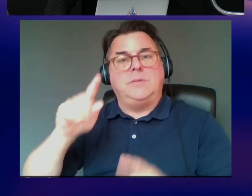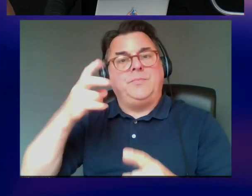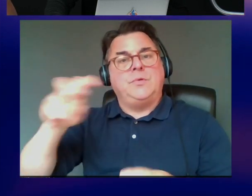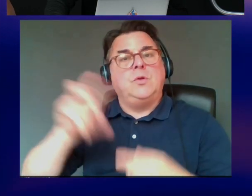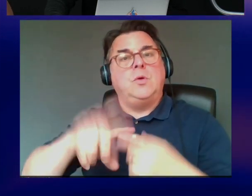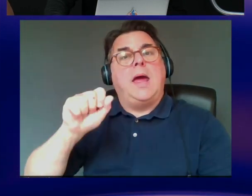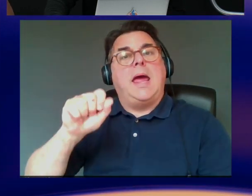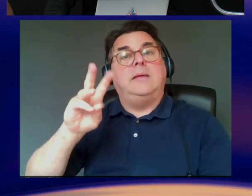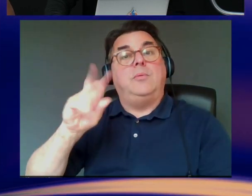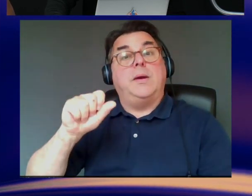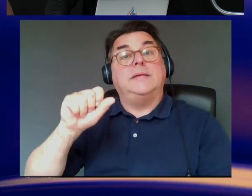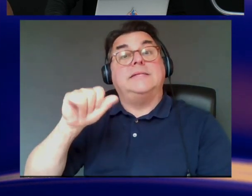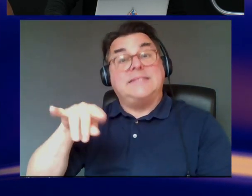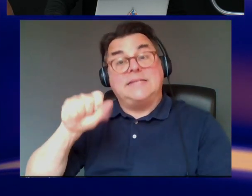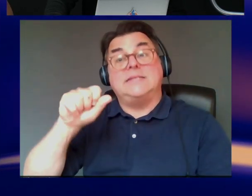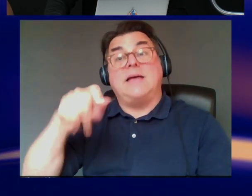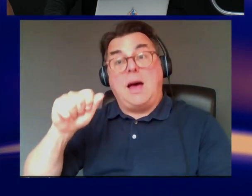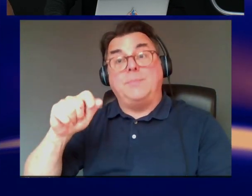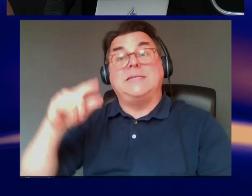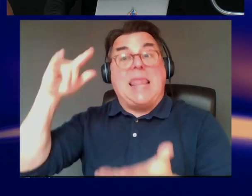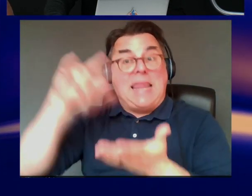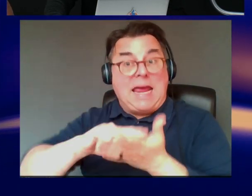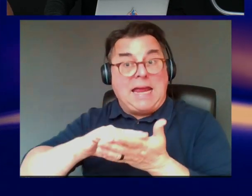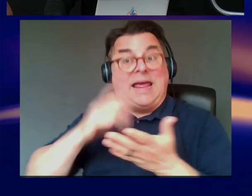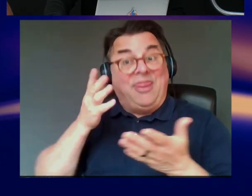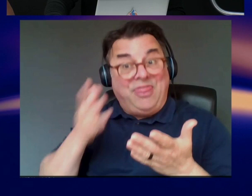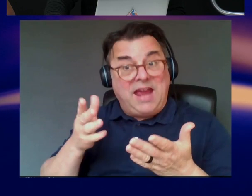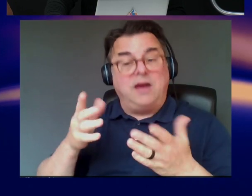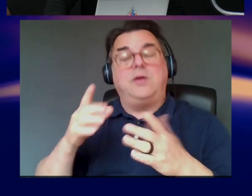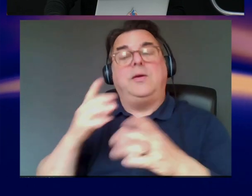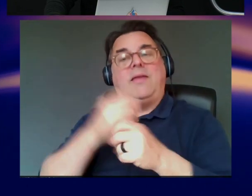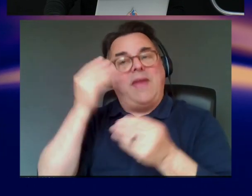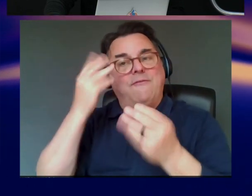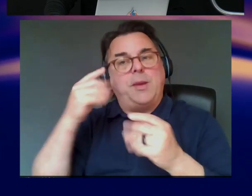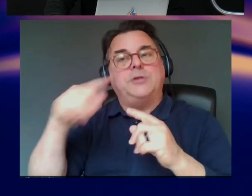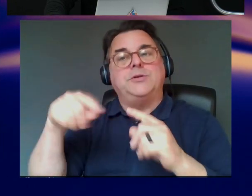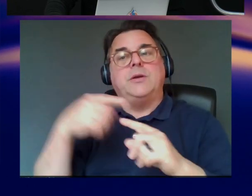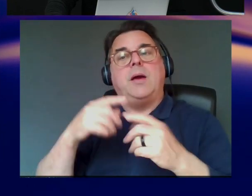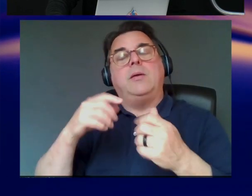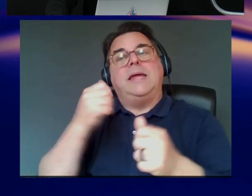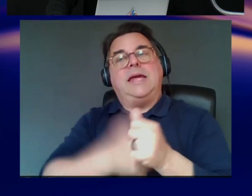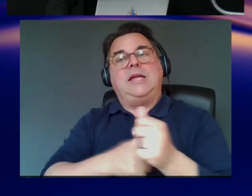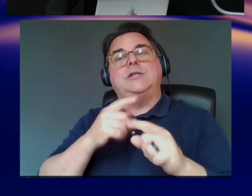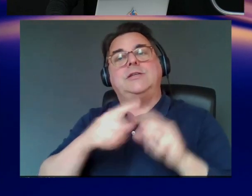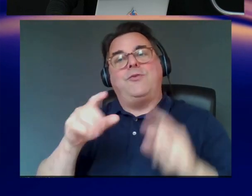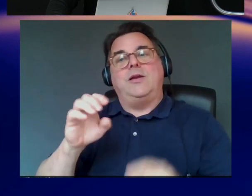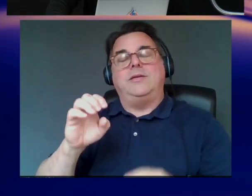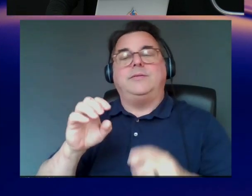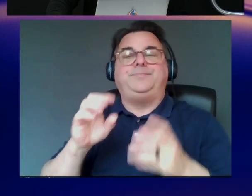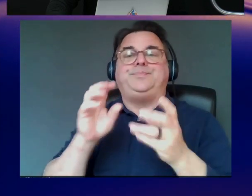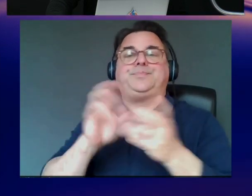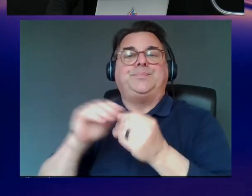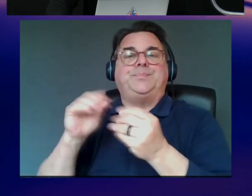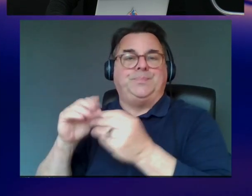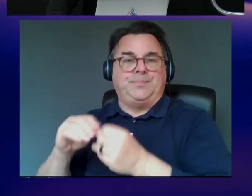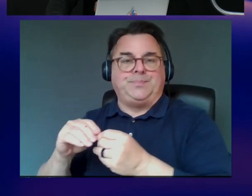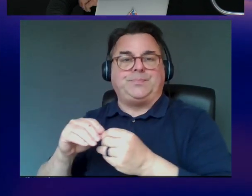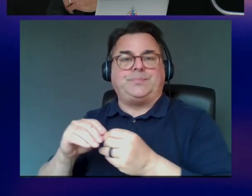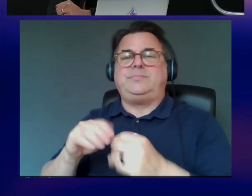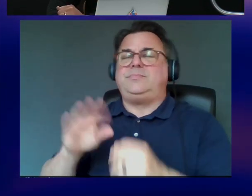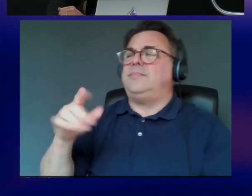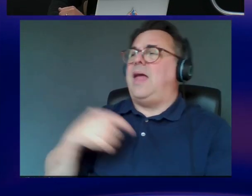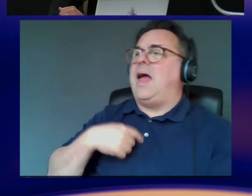Twitch page, which we can see right here. We have a link where you can learn more about the AWS Power Hour SysOps. So